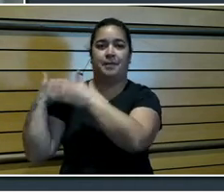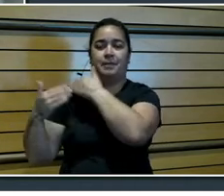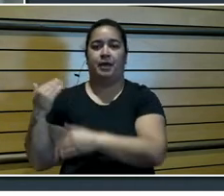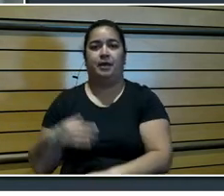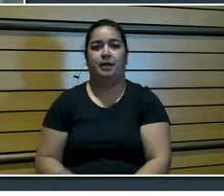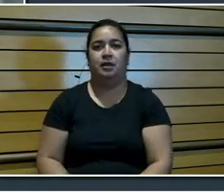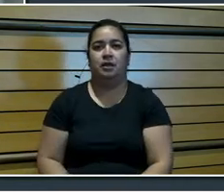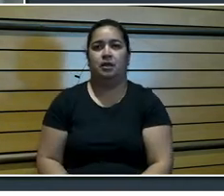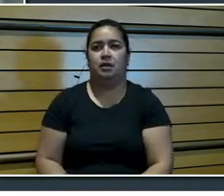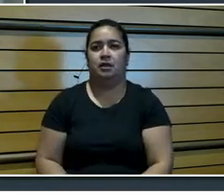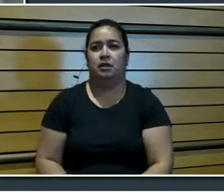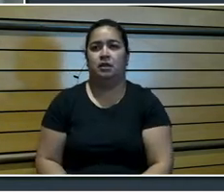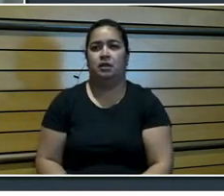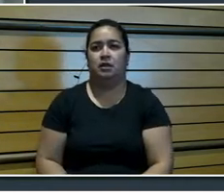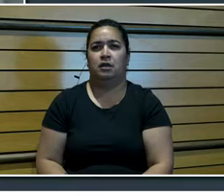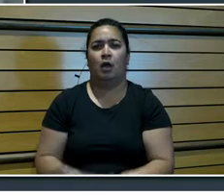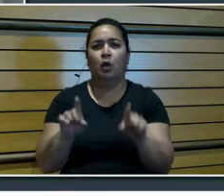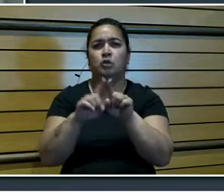The connections to Waimarama,